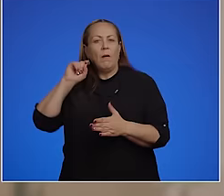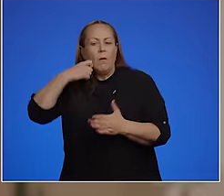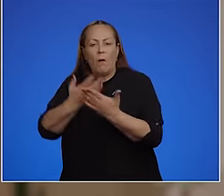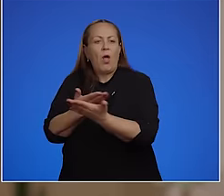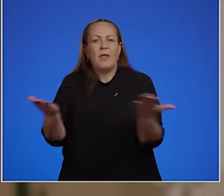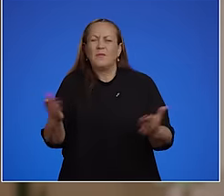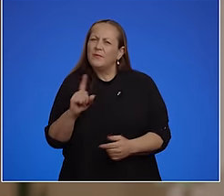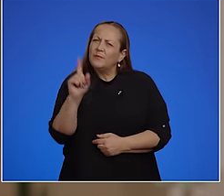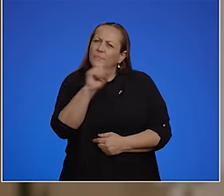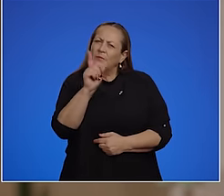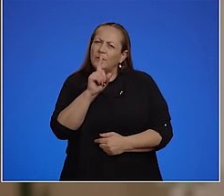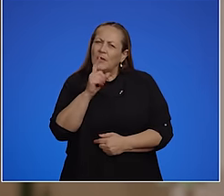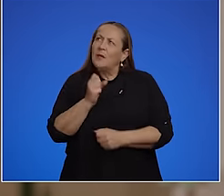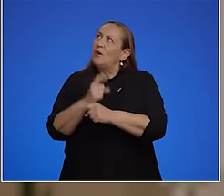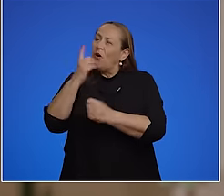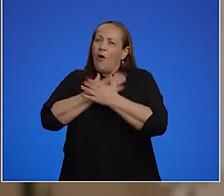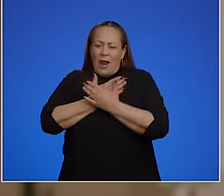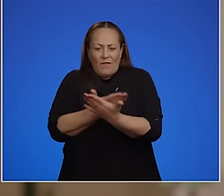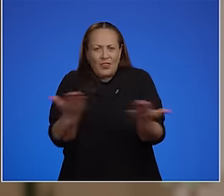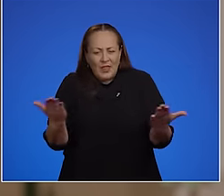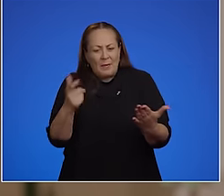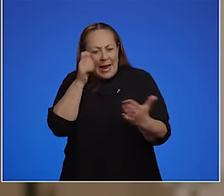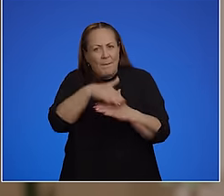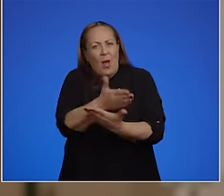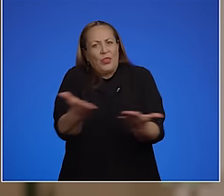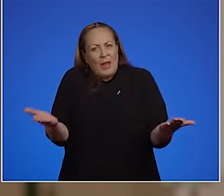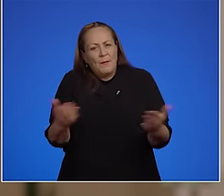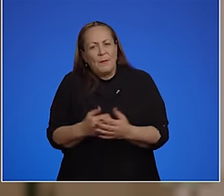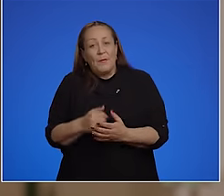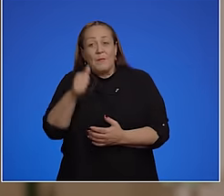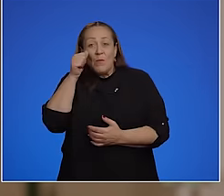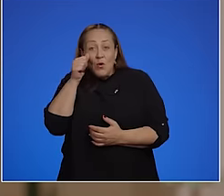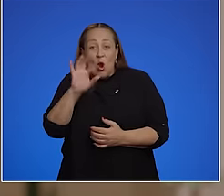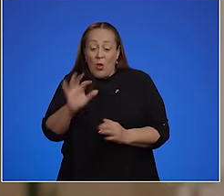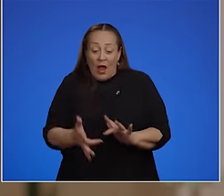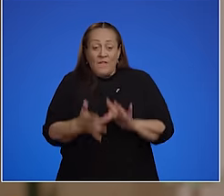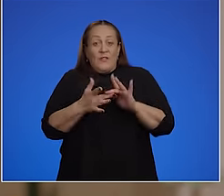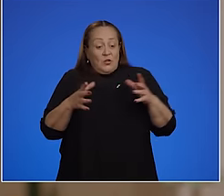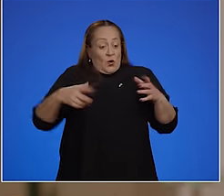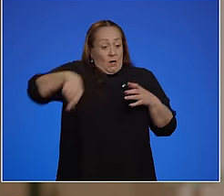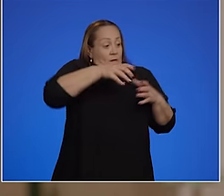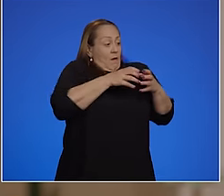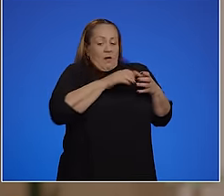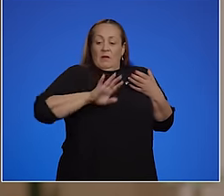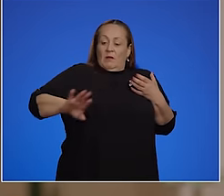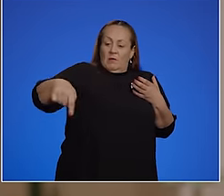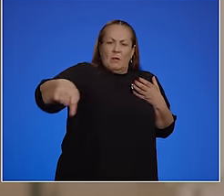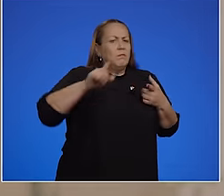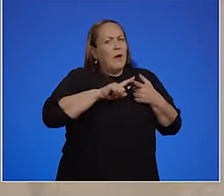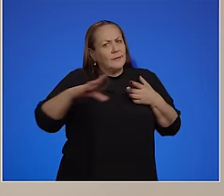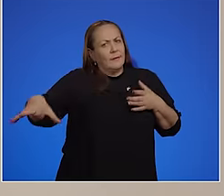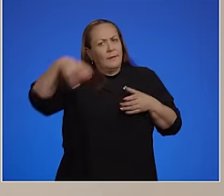it. I love them and I care about them. And yes, they may not be part of the official tribe of Israel, but they are my people